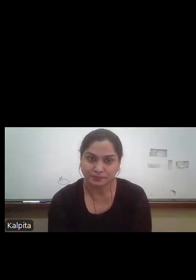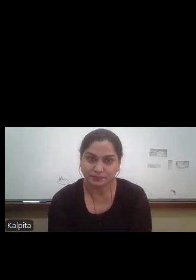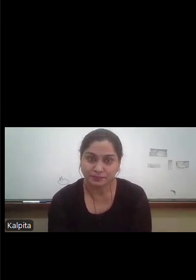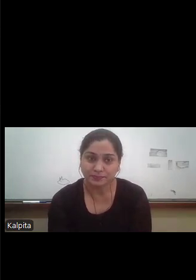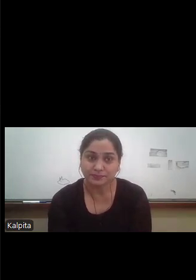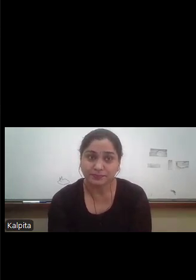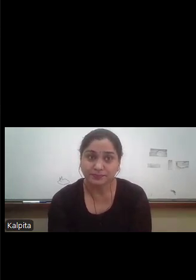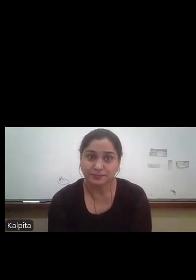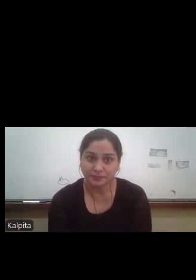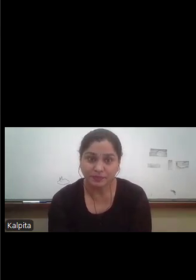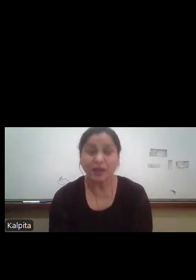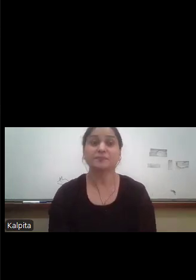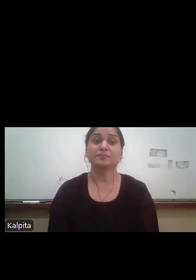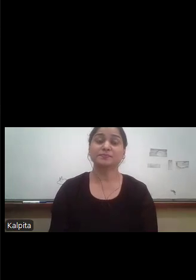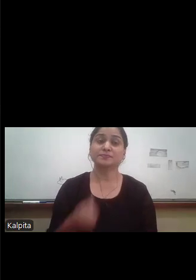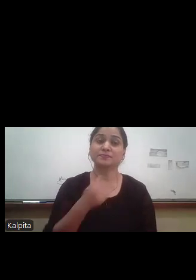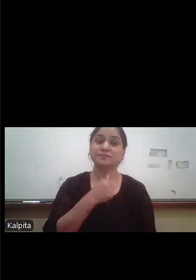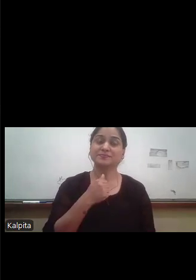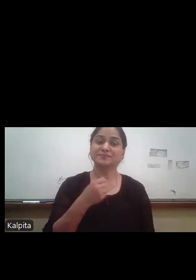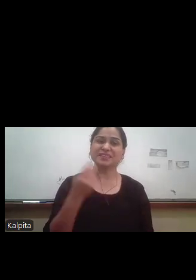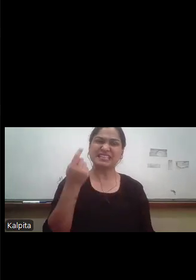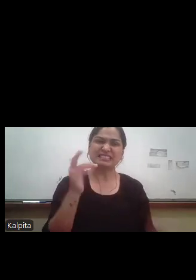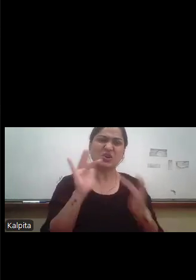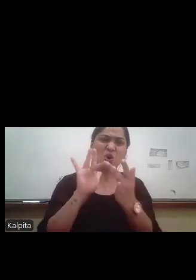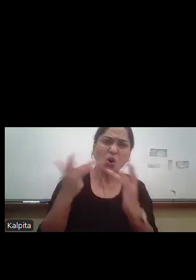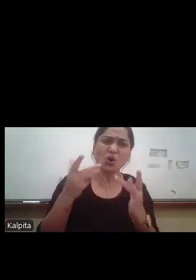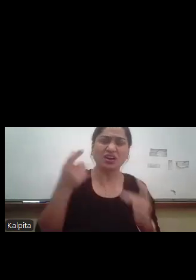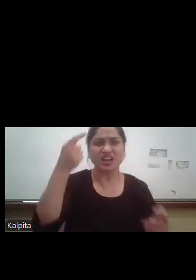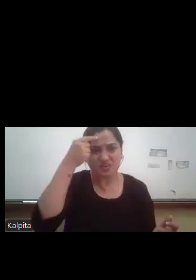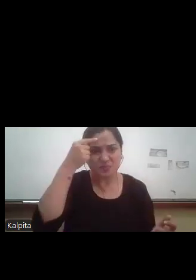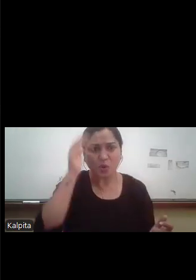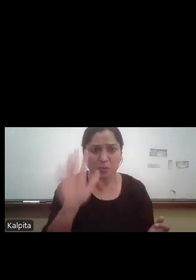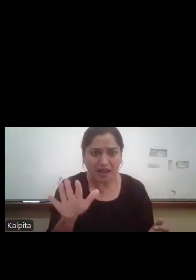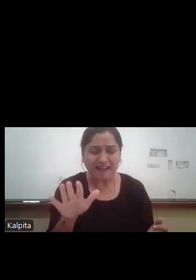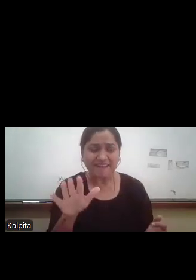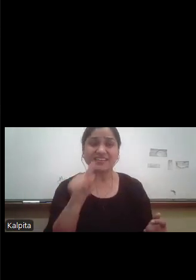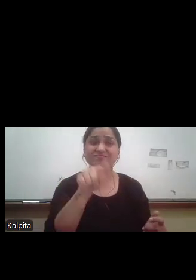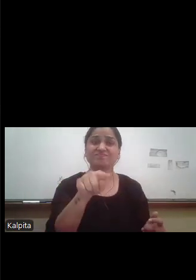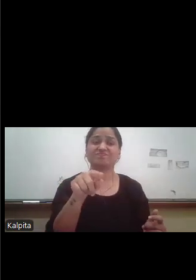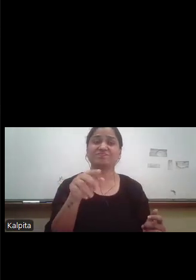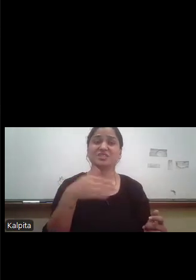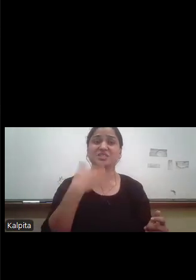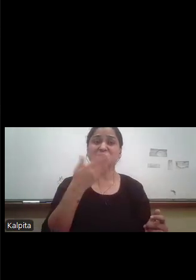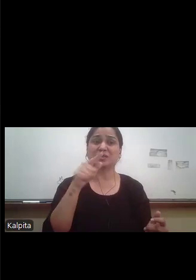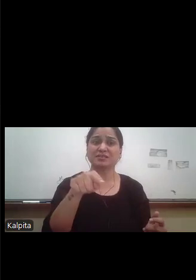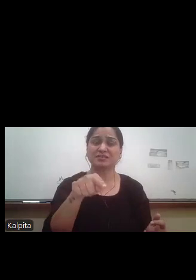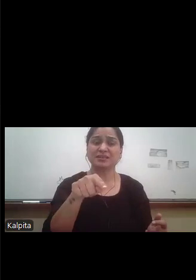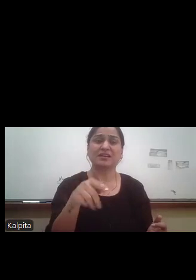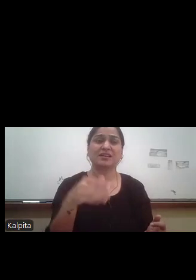Kalpita, you may tell the audience that there is some internet issue on the resource person side.